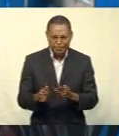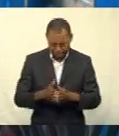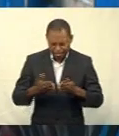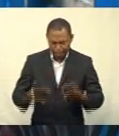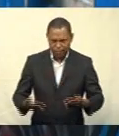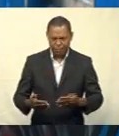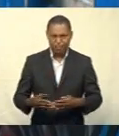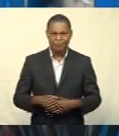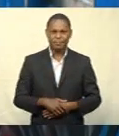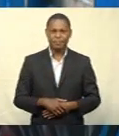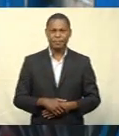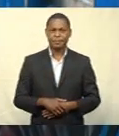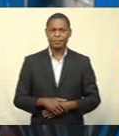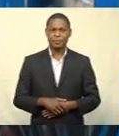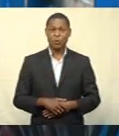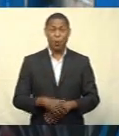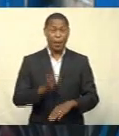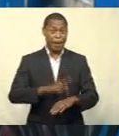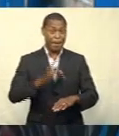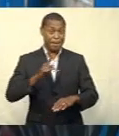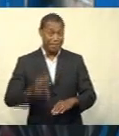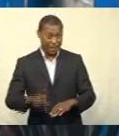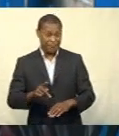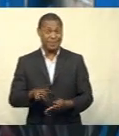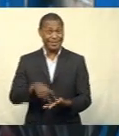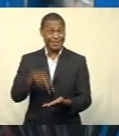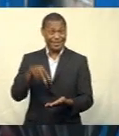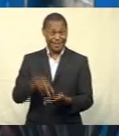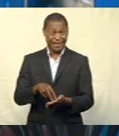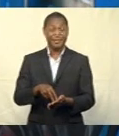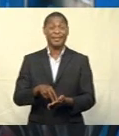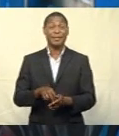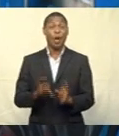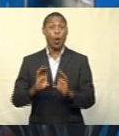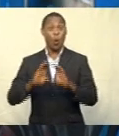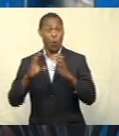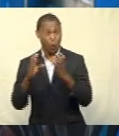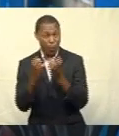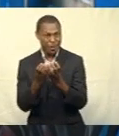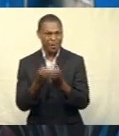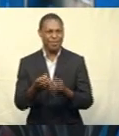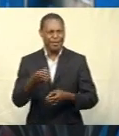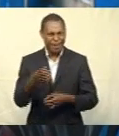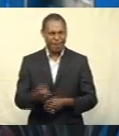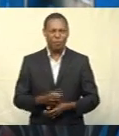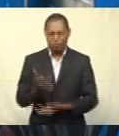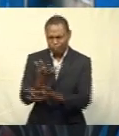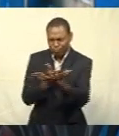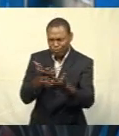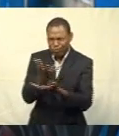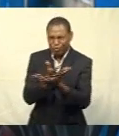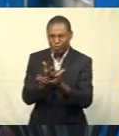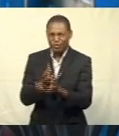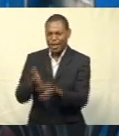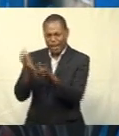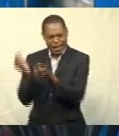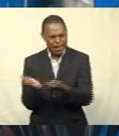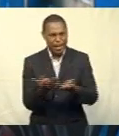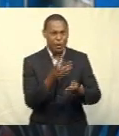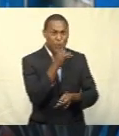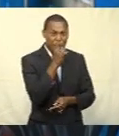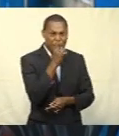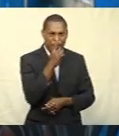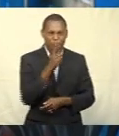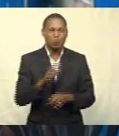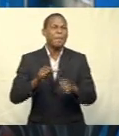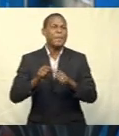According to the Parliamentary Standing Committee on Justice, Law and Human Rights, the consultations are being brought to the people so they can better